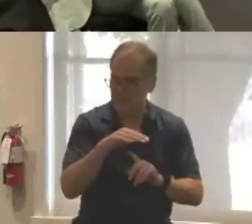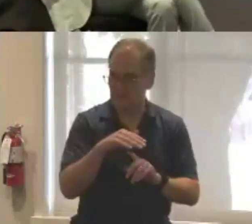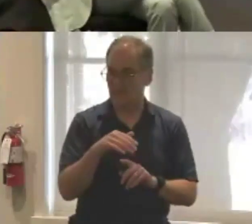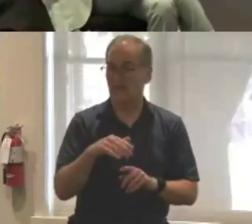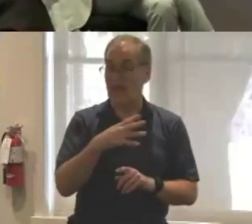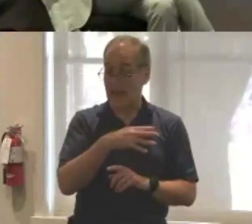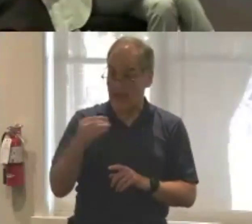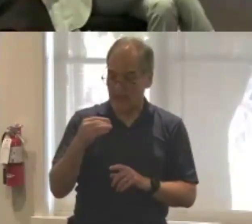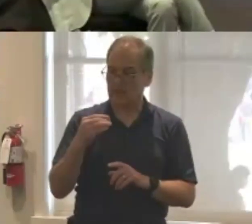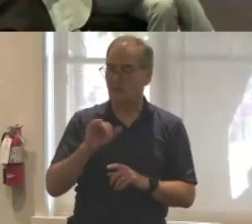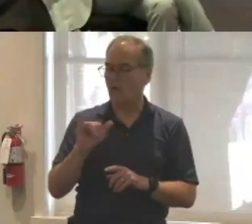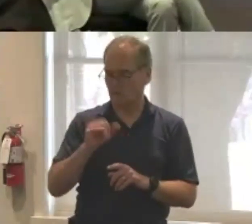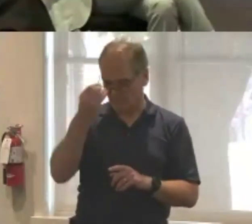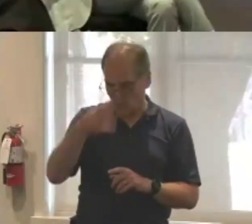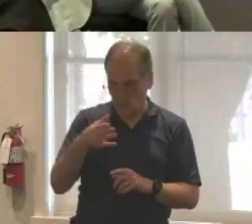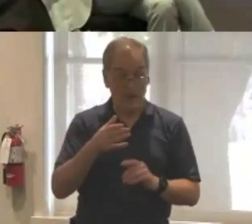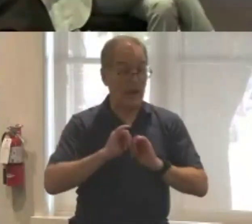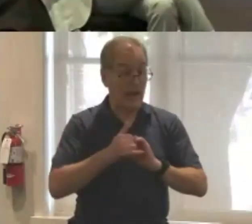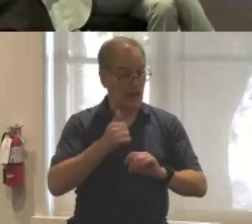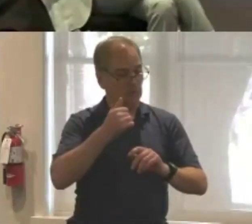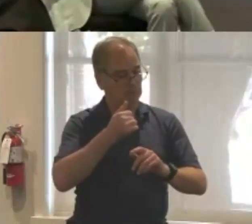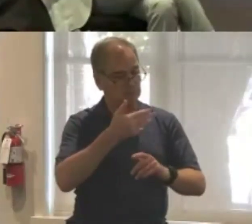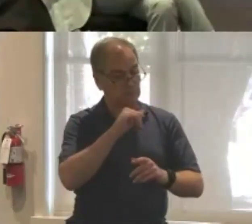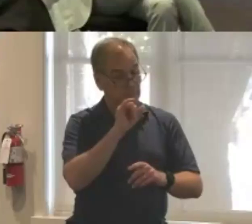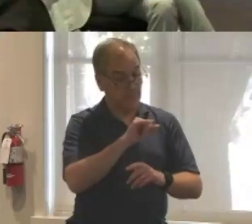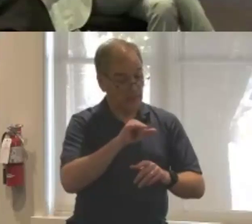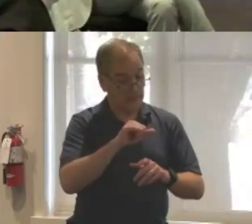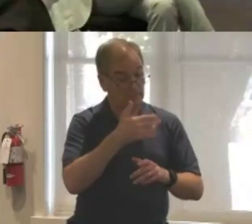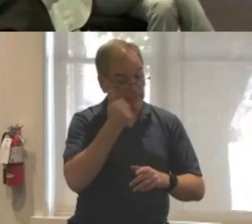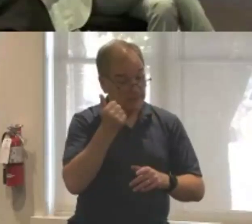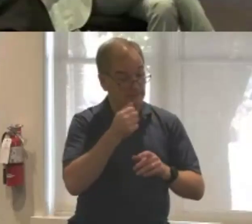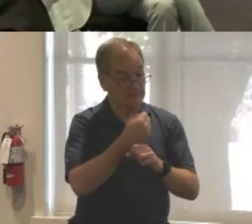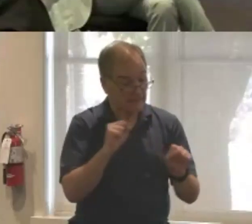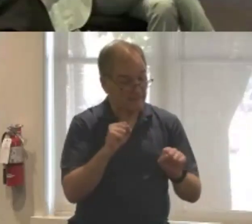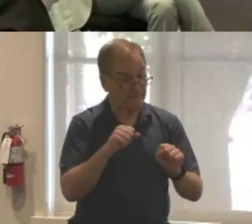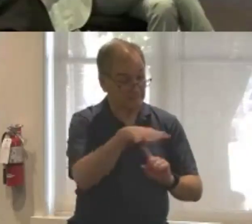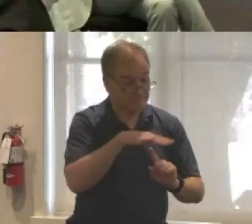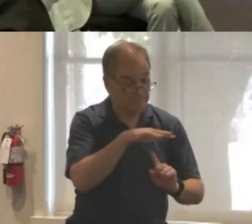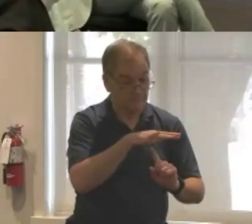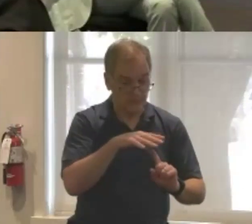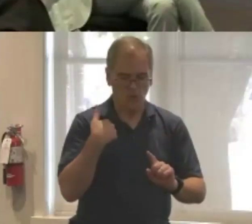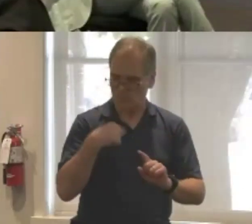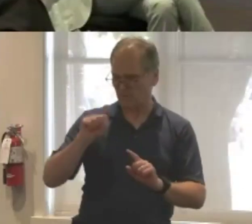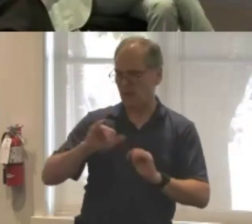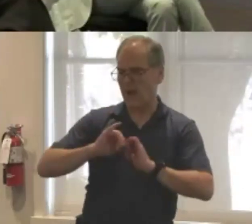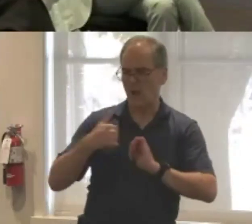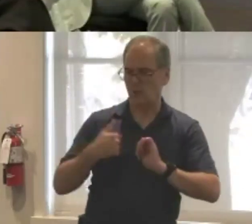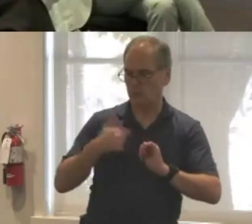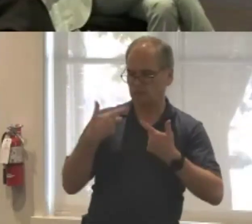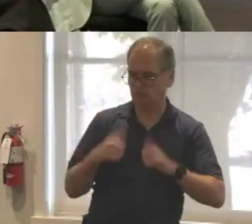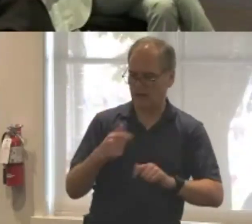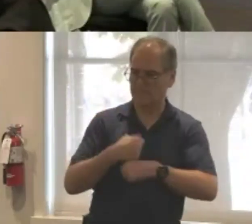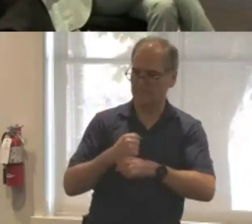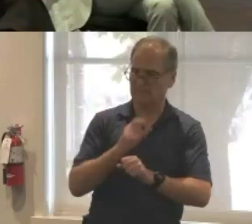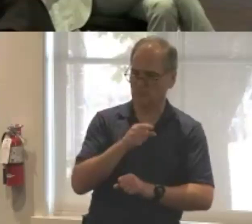best practices for a safe and supportive environment while in program. We also provide our youth with a tour of program space while connecting them with other programs that can